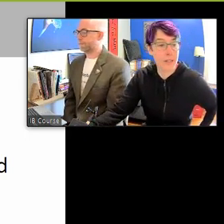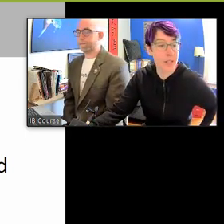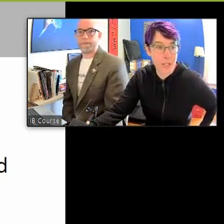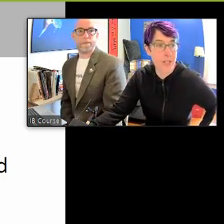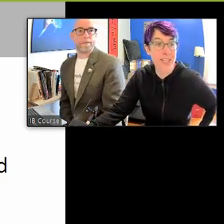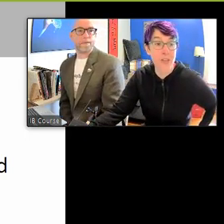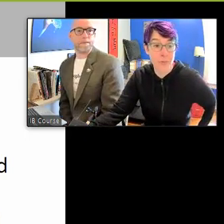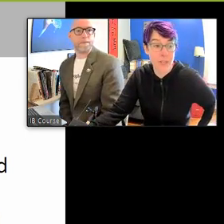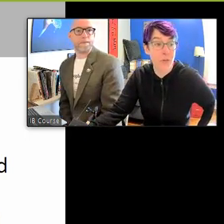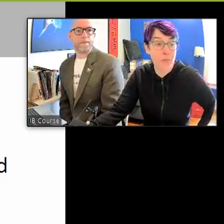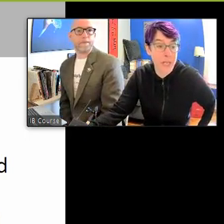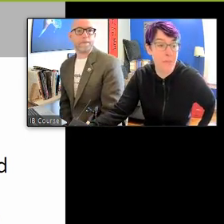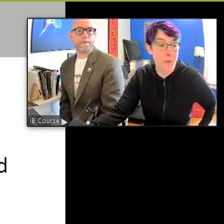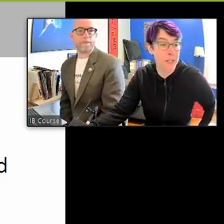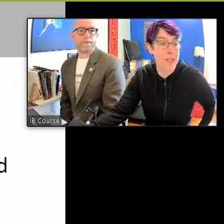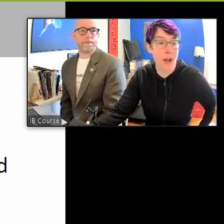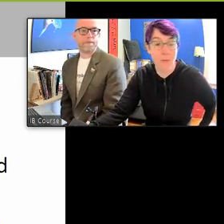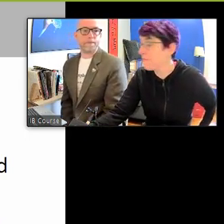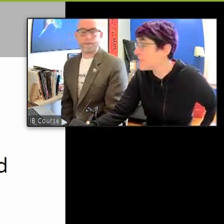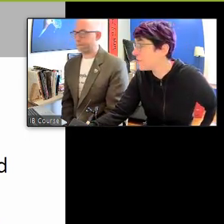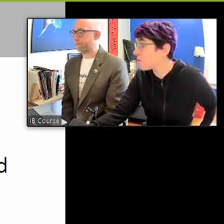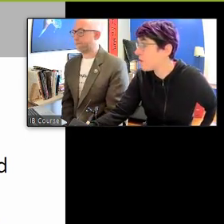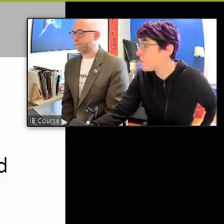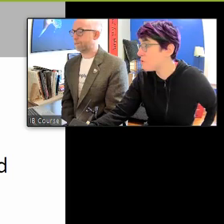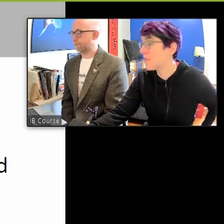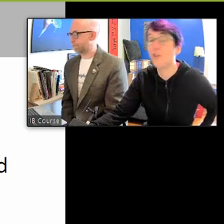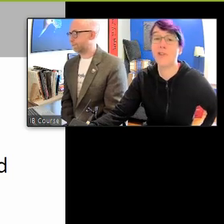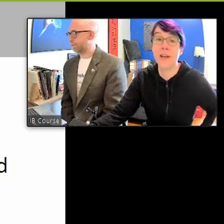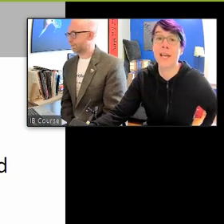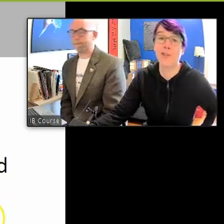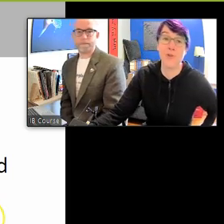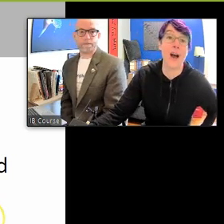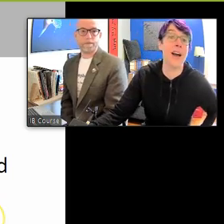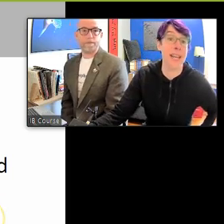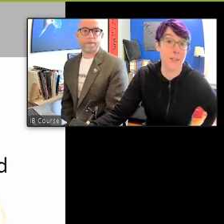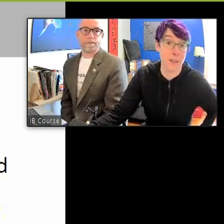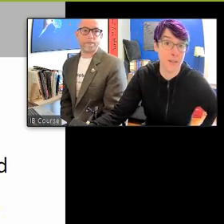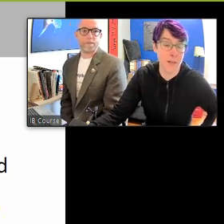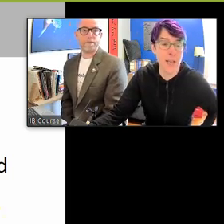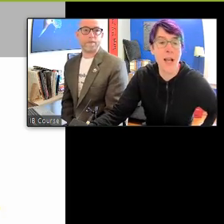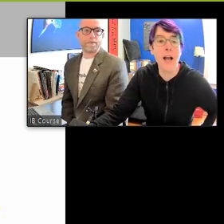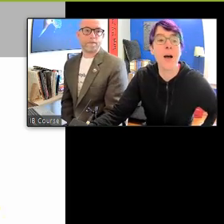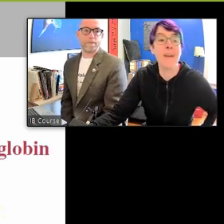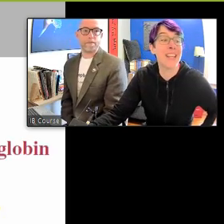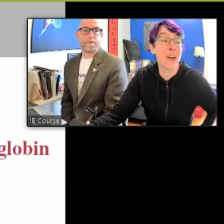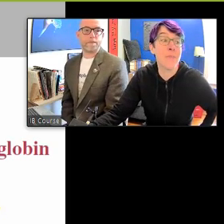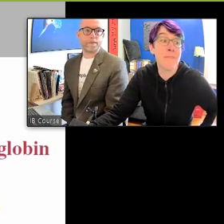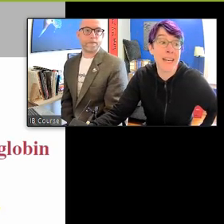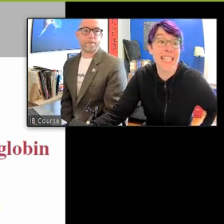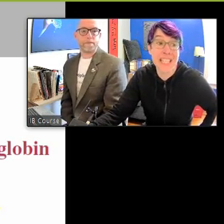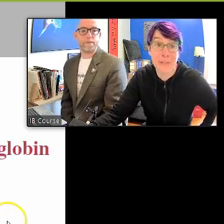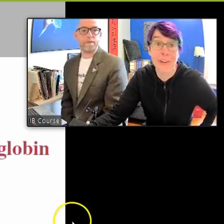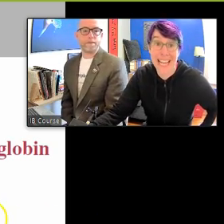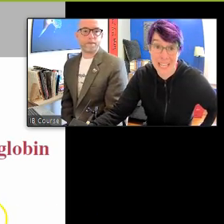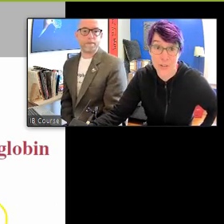Good. Good, good. These are really important observations or contributions to try to get to an answer. There could be